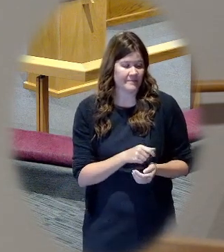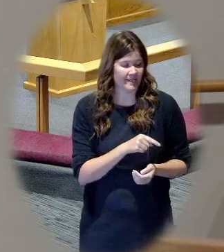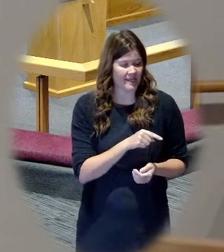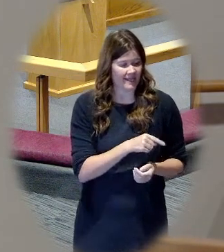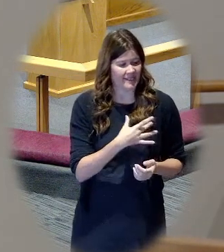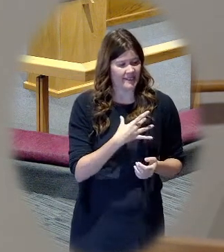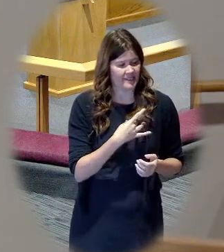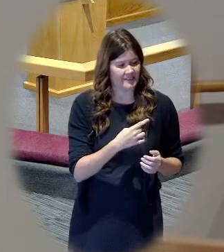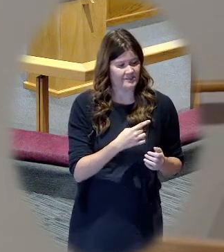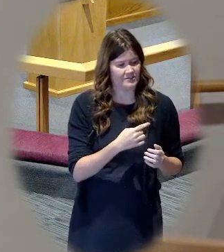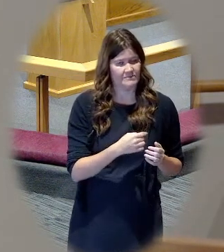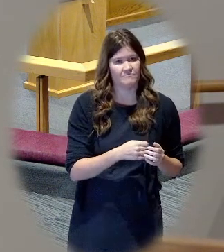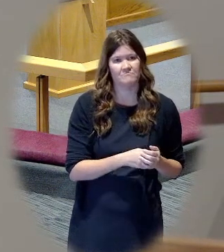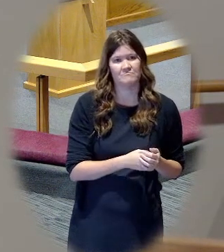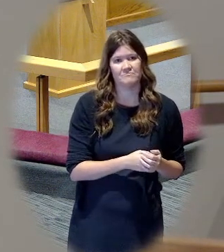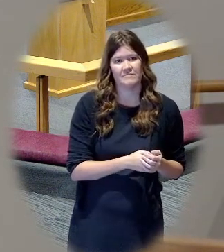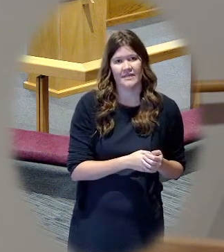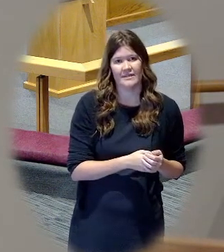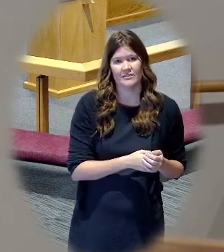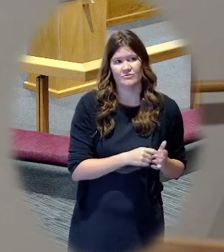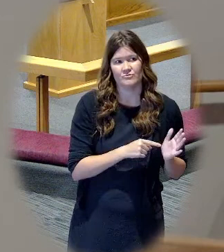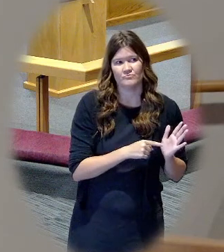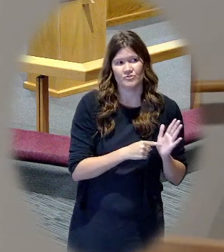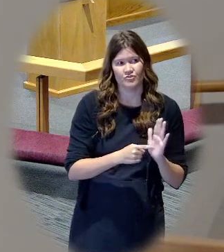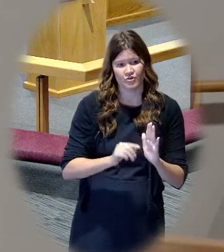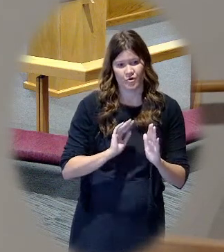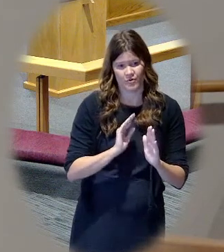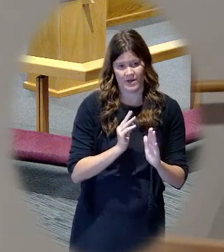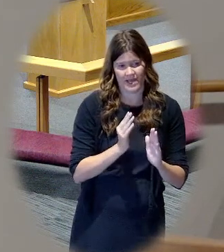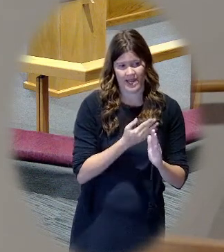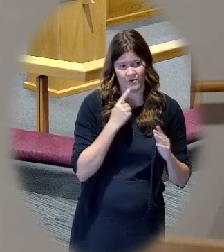release the skeletons from the closet,